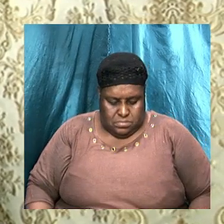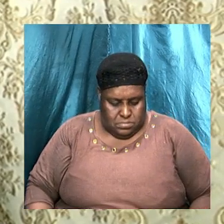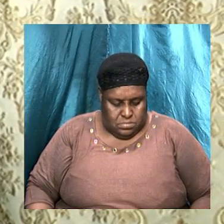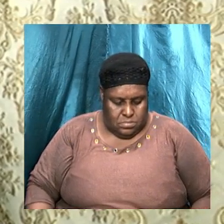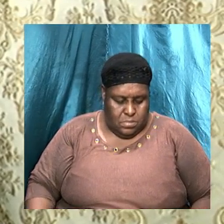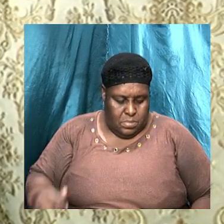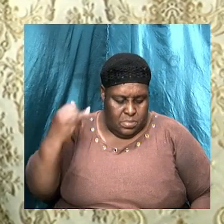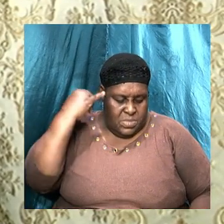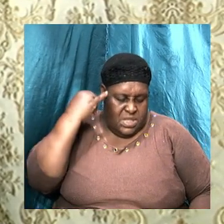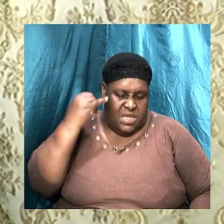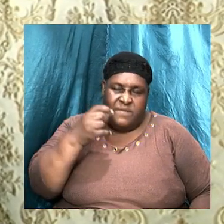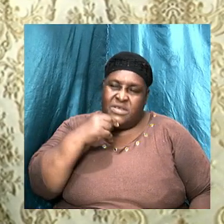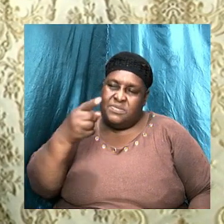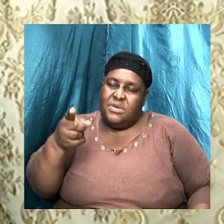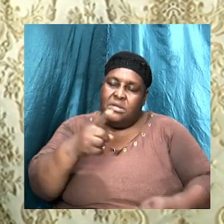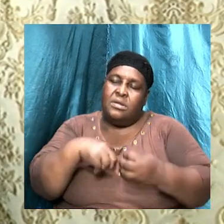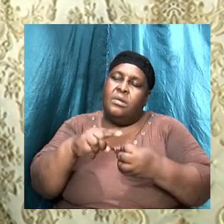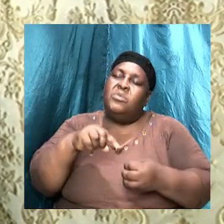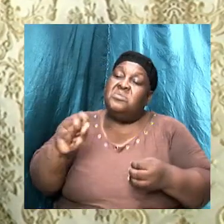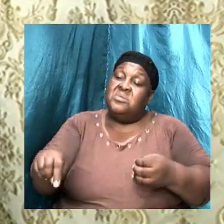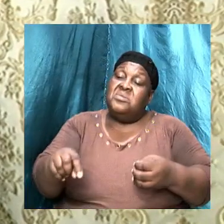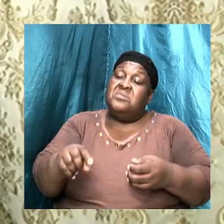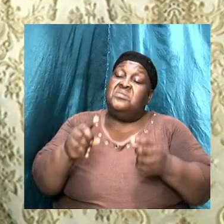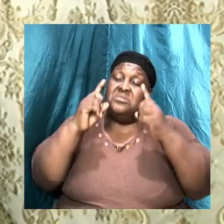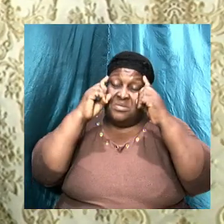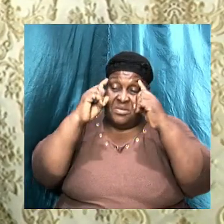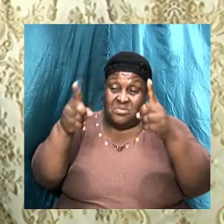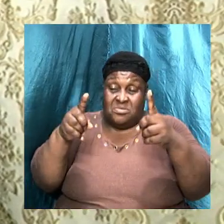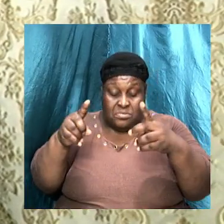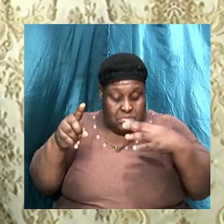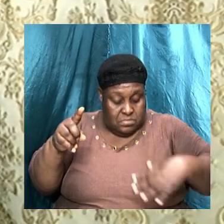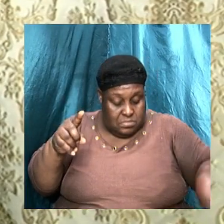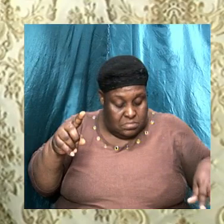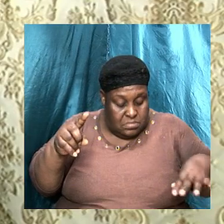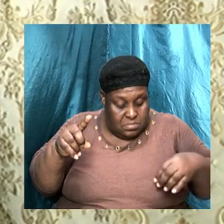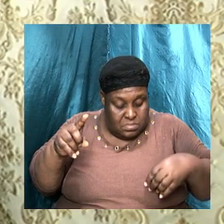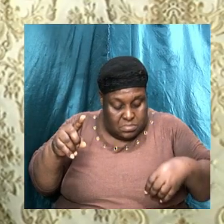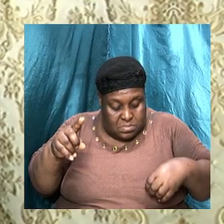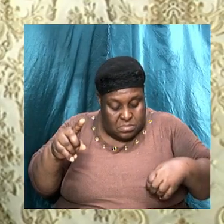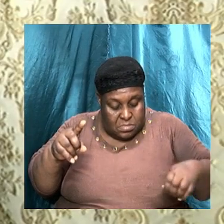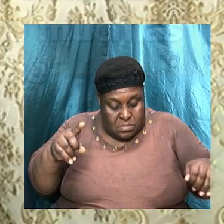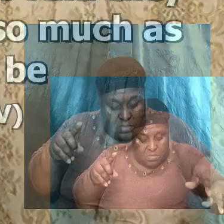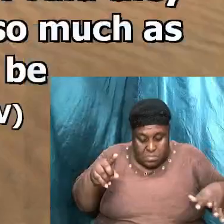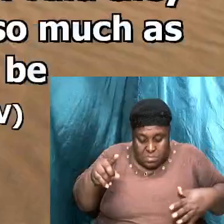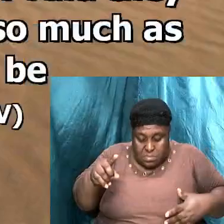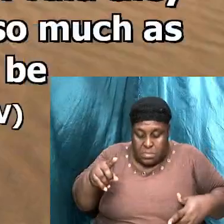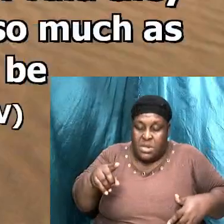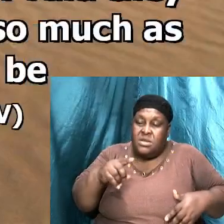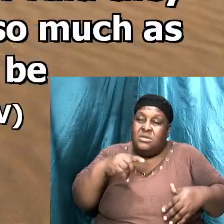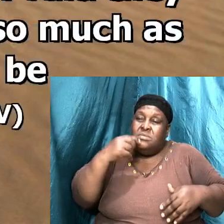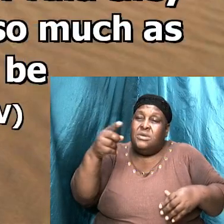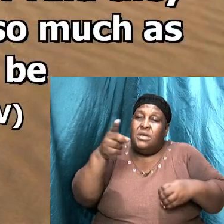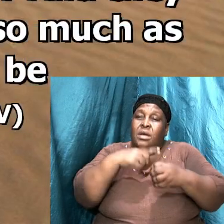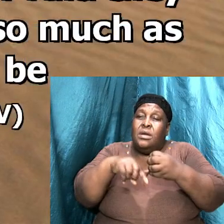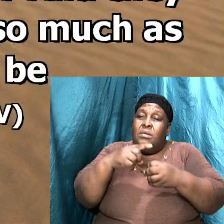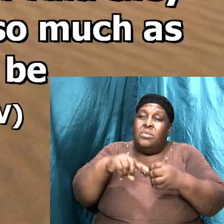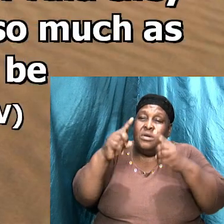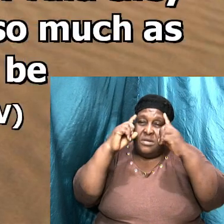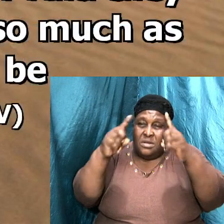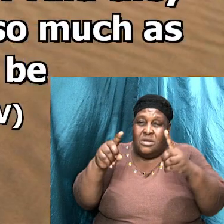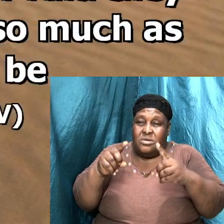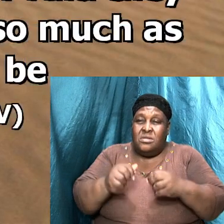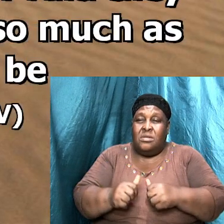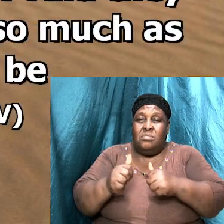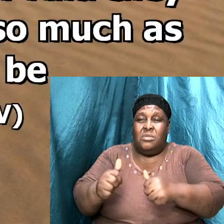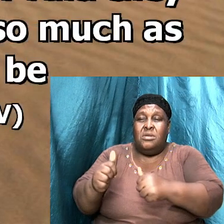if you're talking about this doctrine, and you're talking about the doctrine that the apostles preached, if you hear about baptism,